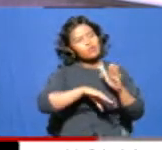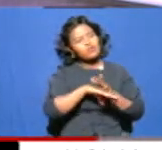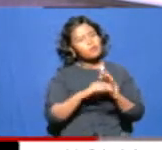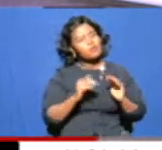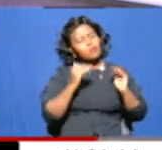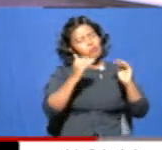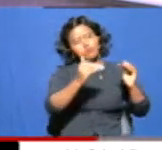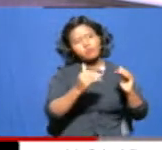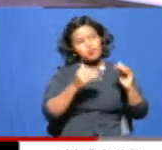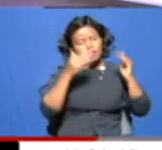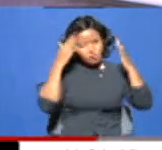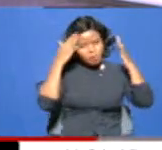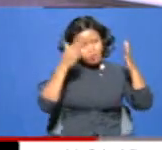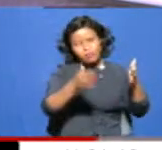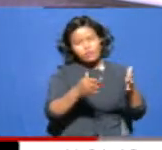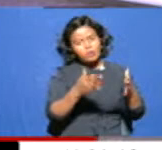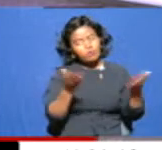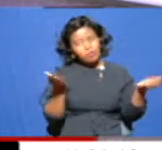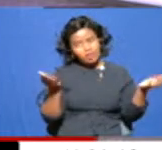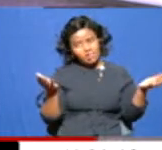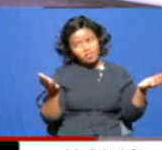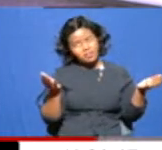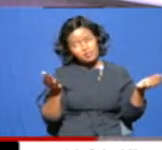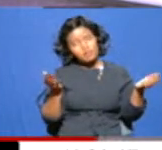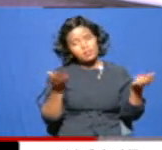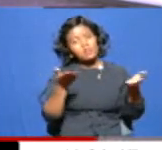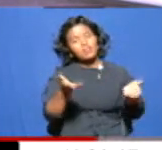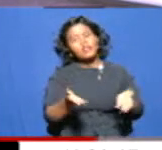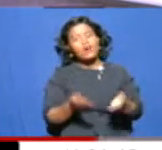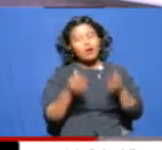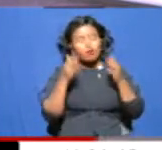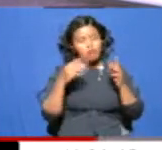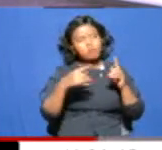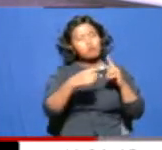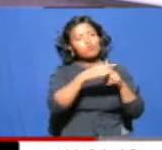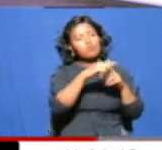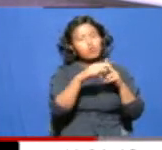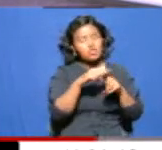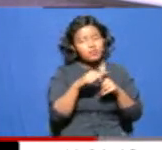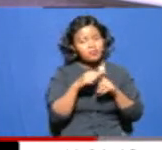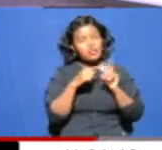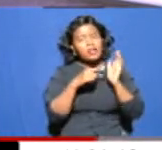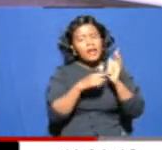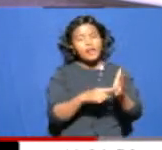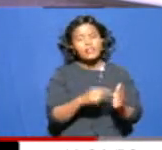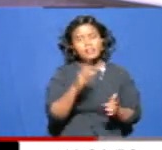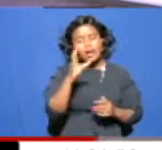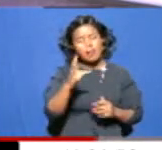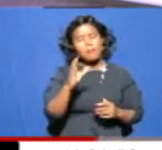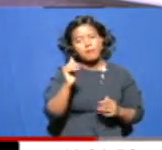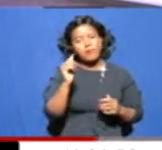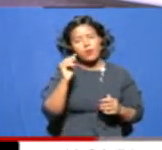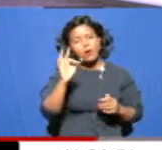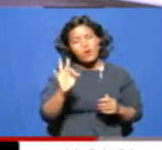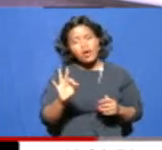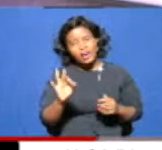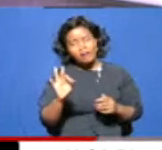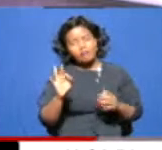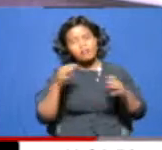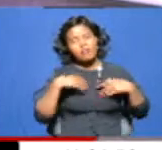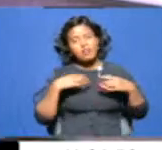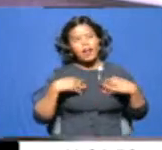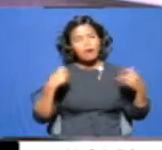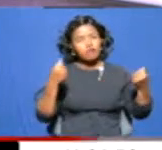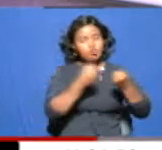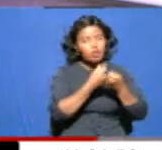moment, because of time, at the moment, on the positives. For example, the CAF Champions League, whereby, you know, it's the inaugural tournament, but